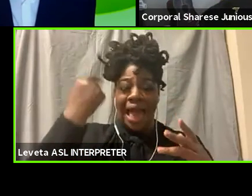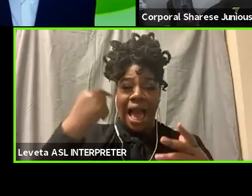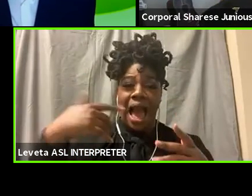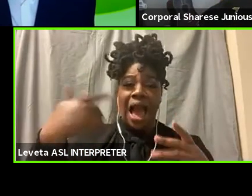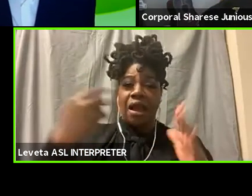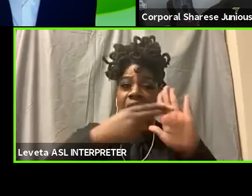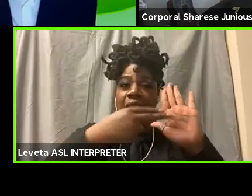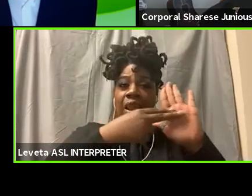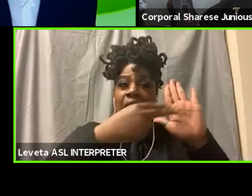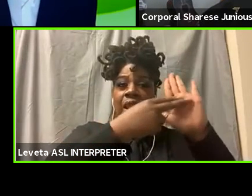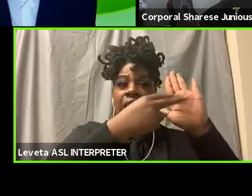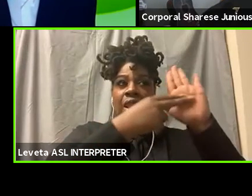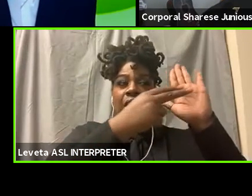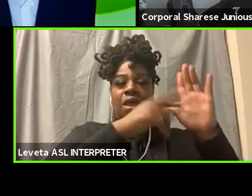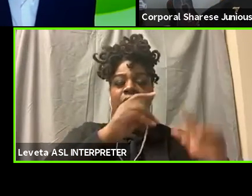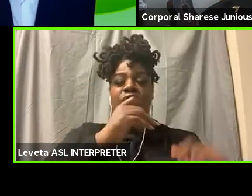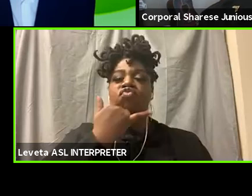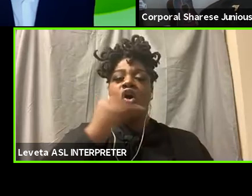diagnosis of students.